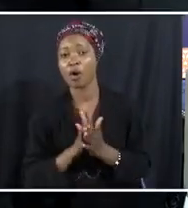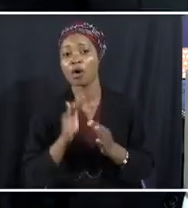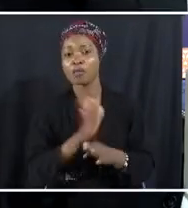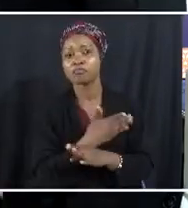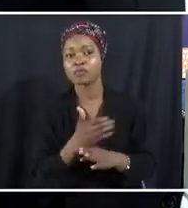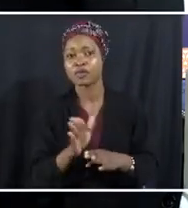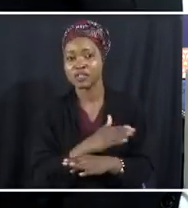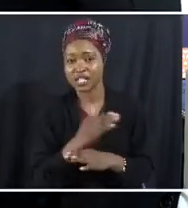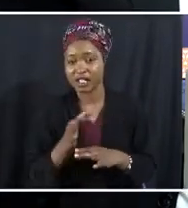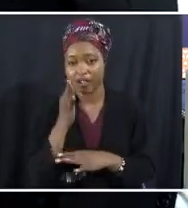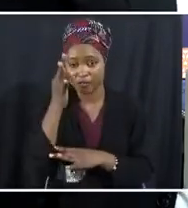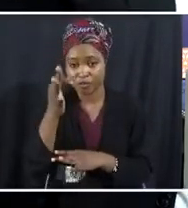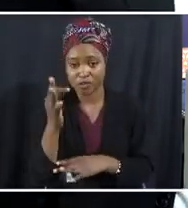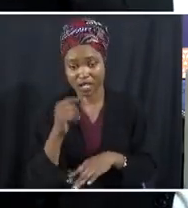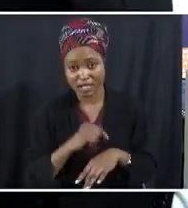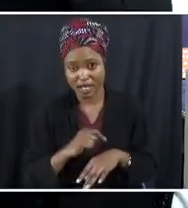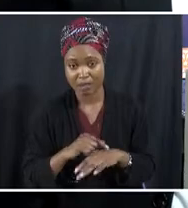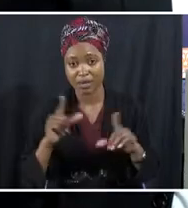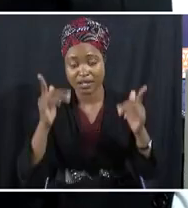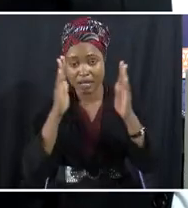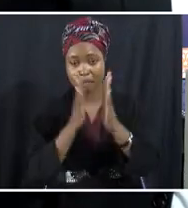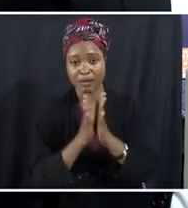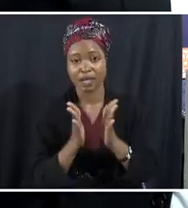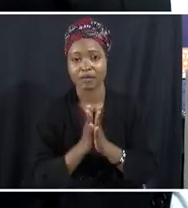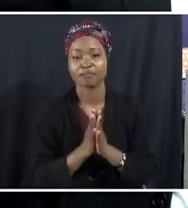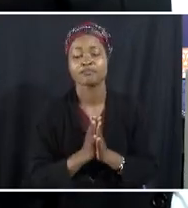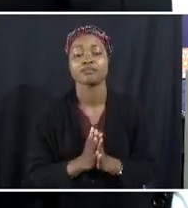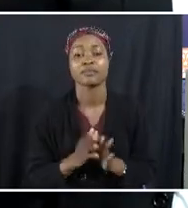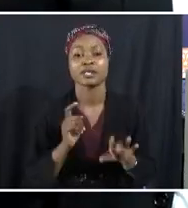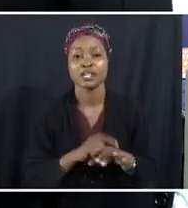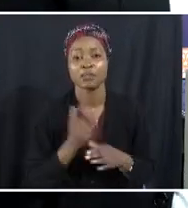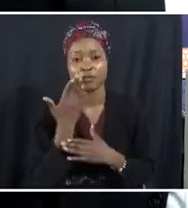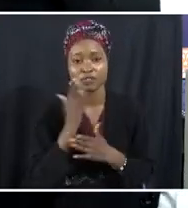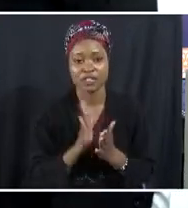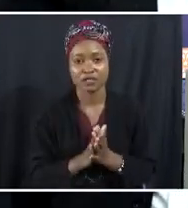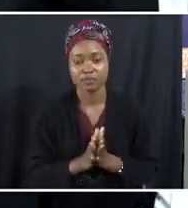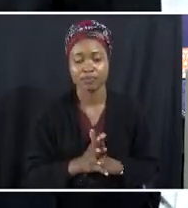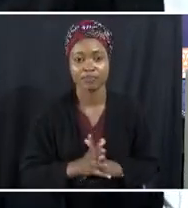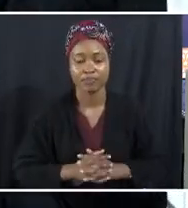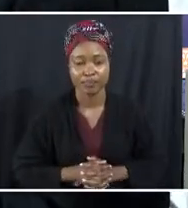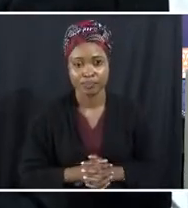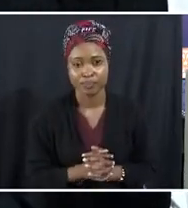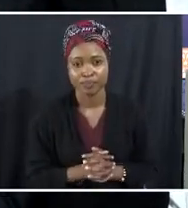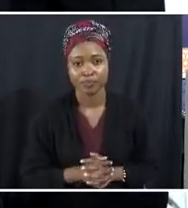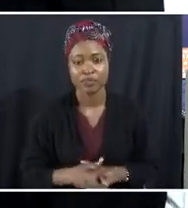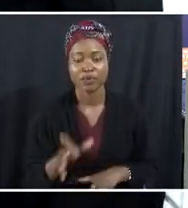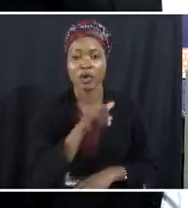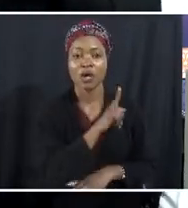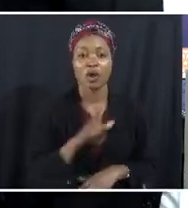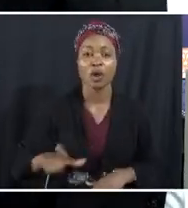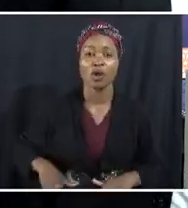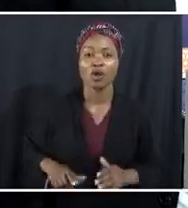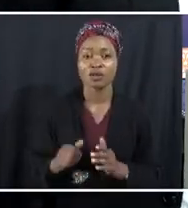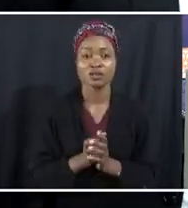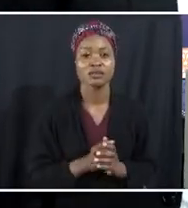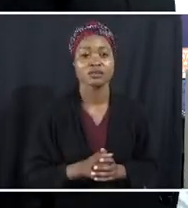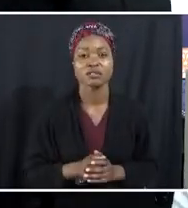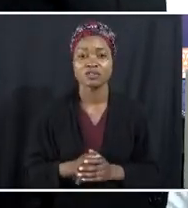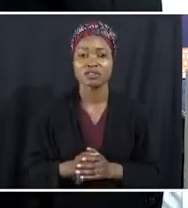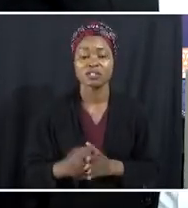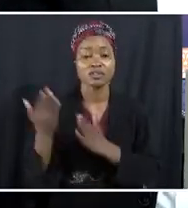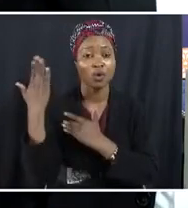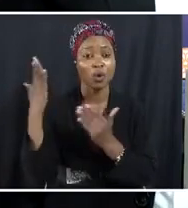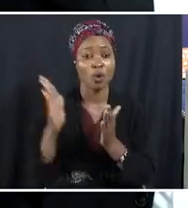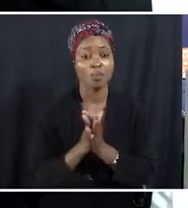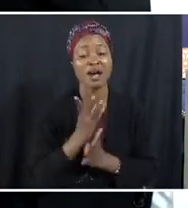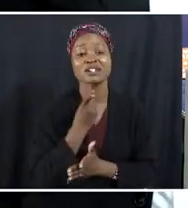concerts in the afternoon. Shall we pray even as we conclude? Loving Master, it is the hope